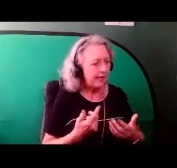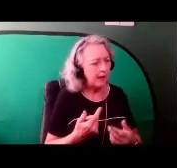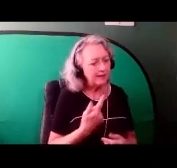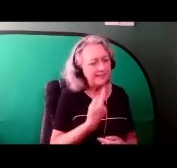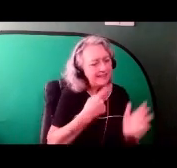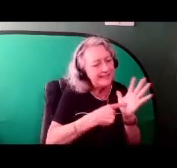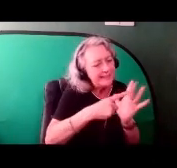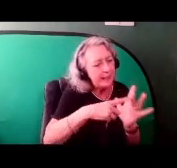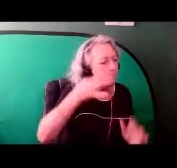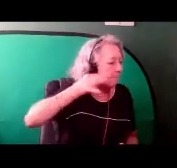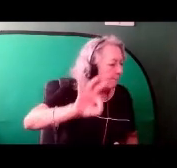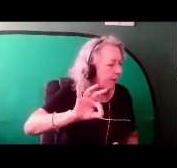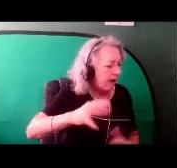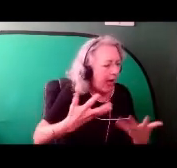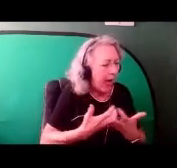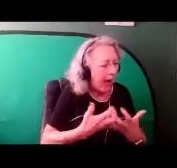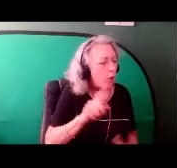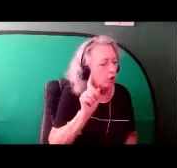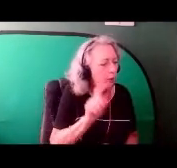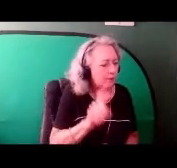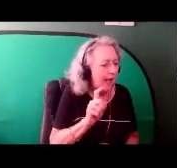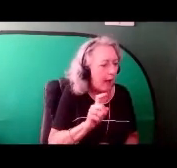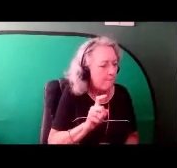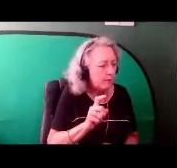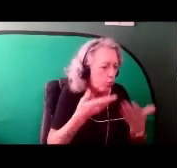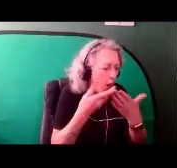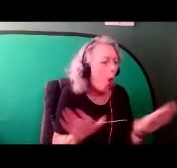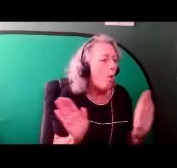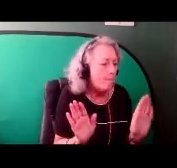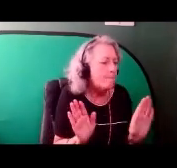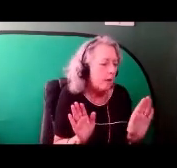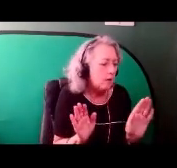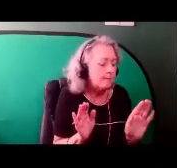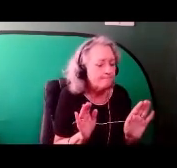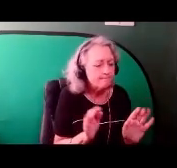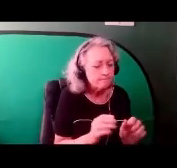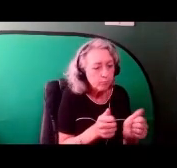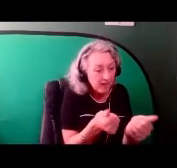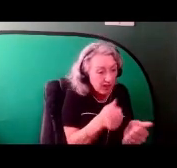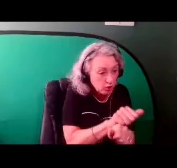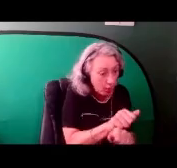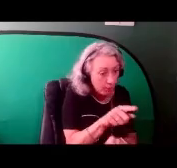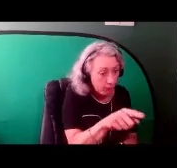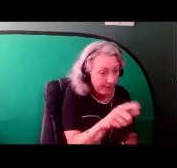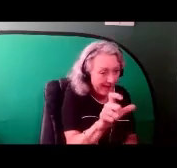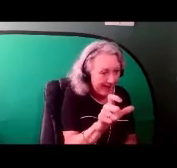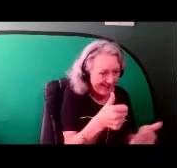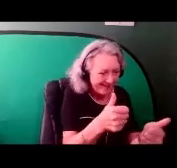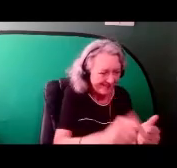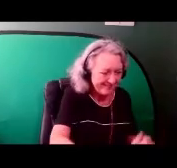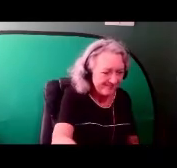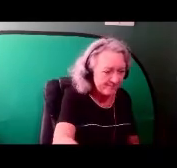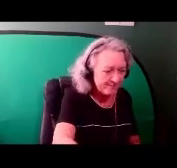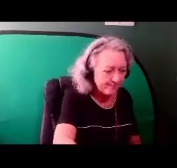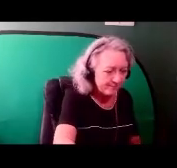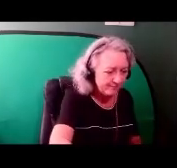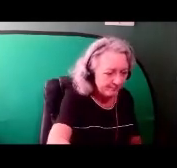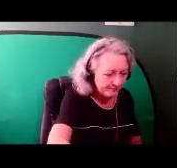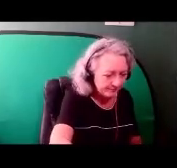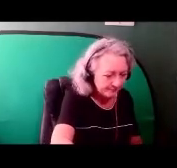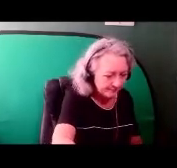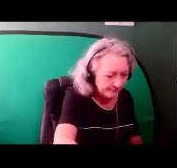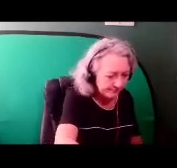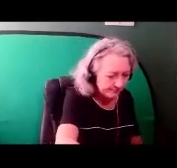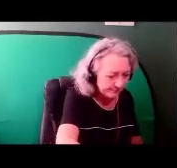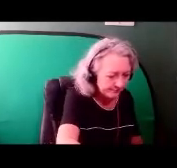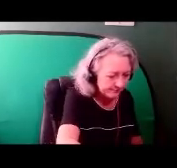open. So it's well worth just encouraging people when they're very, very first using VoiceOver to just listen to those hints, because the hints will tell you